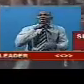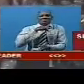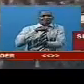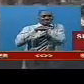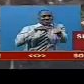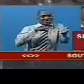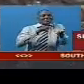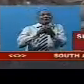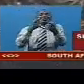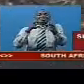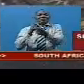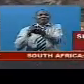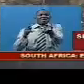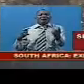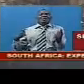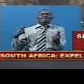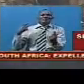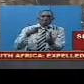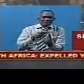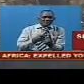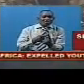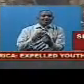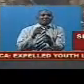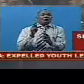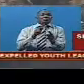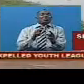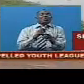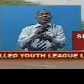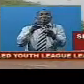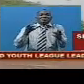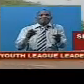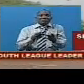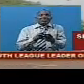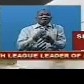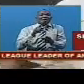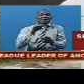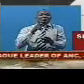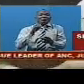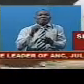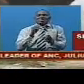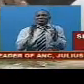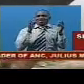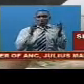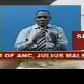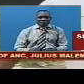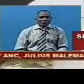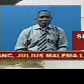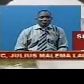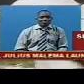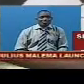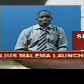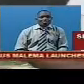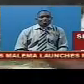it. These activities have gone on with impunity, making the dredging of the lagoon fruitless. Who is charged